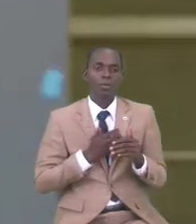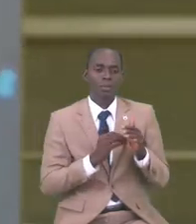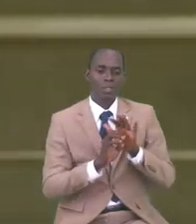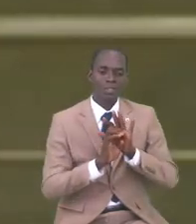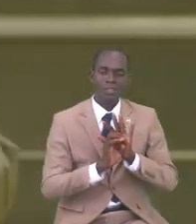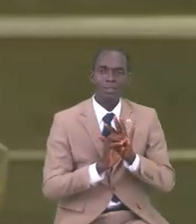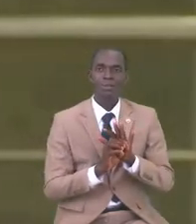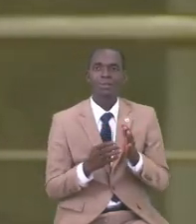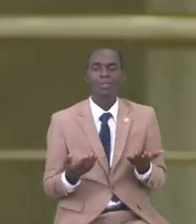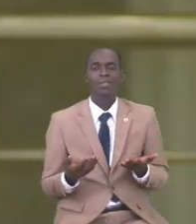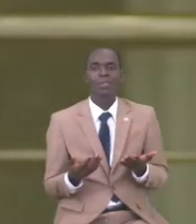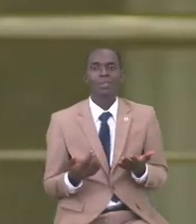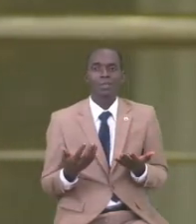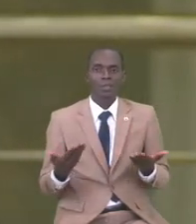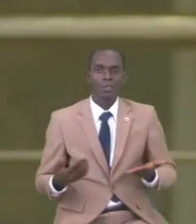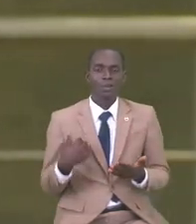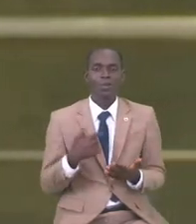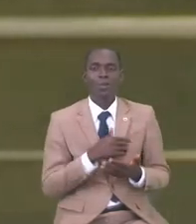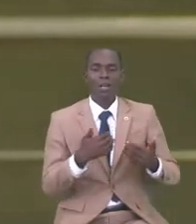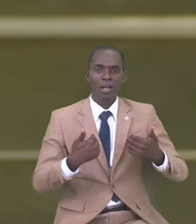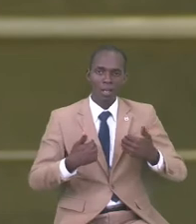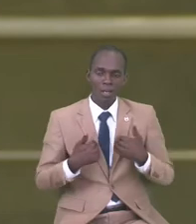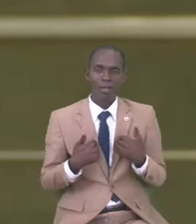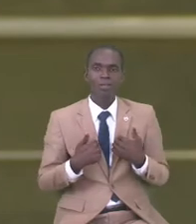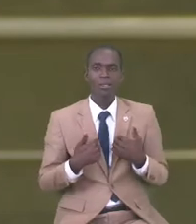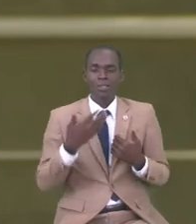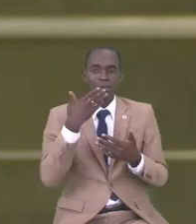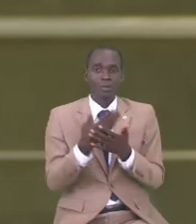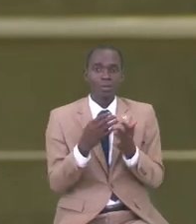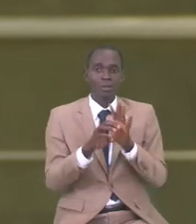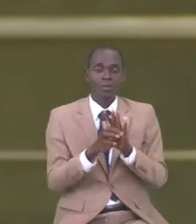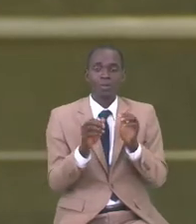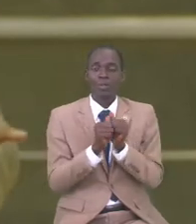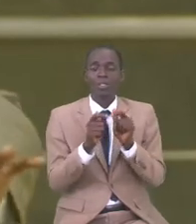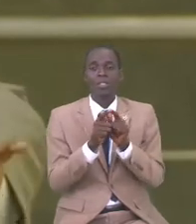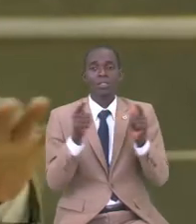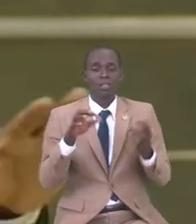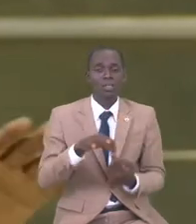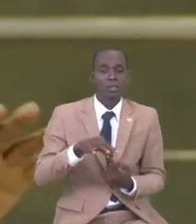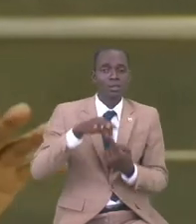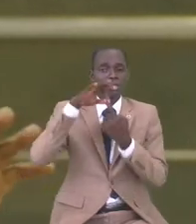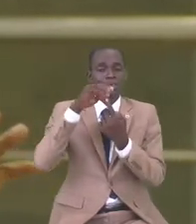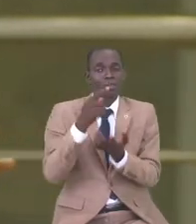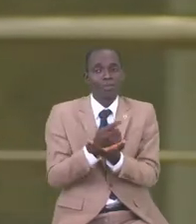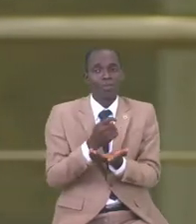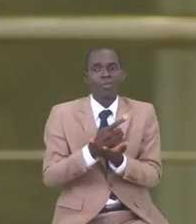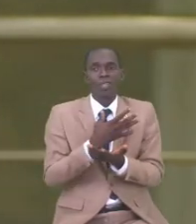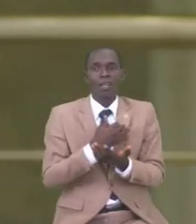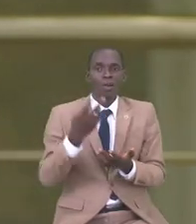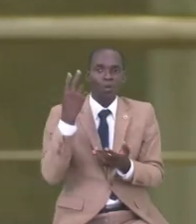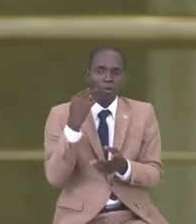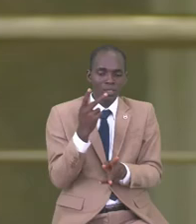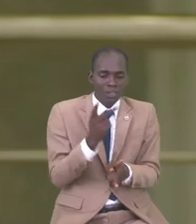we have our pattern with a unique treasure. And it was kept, it